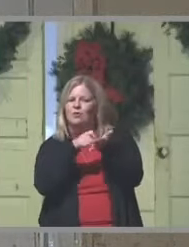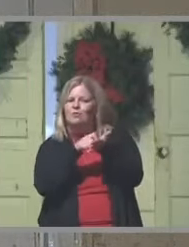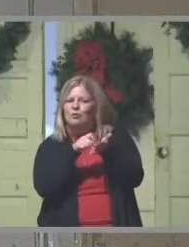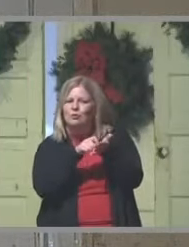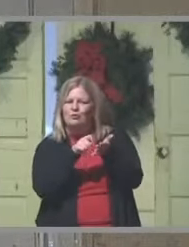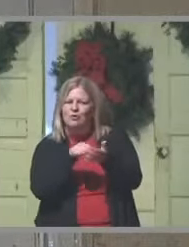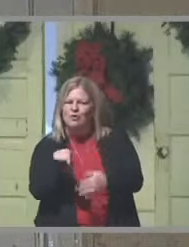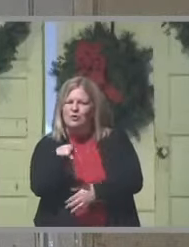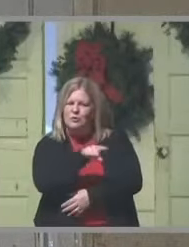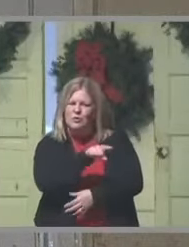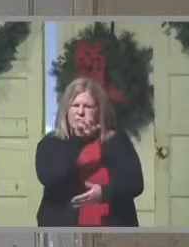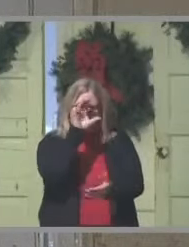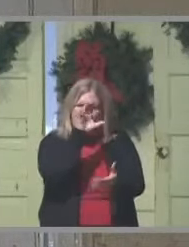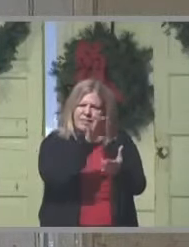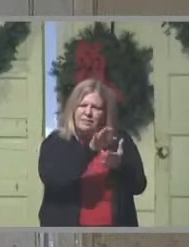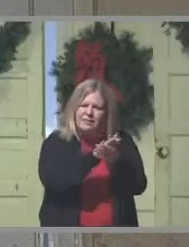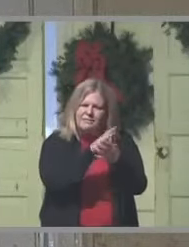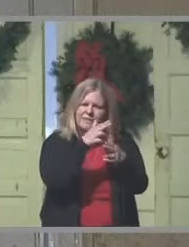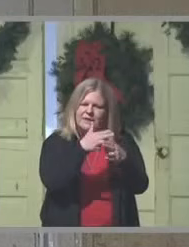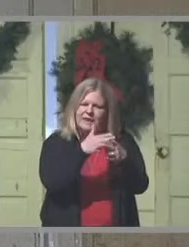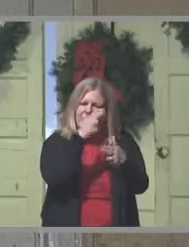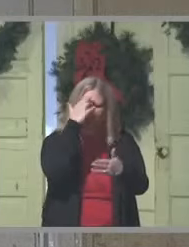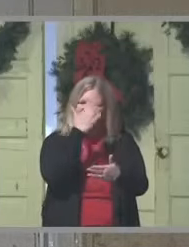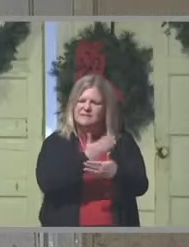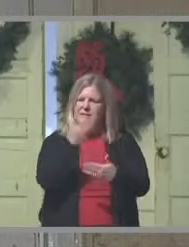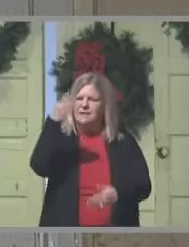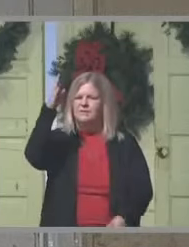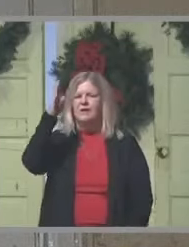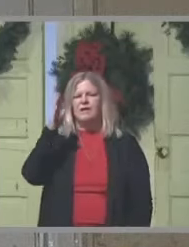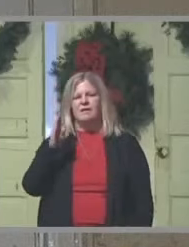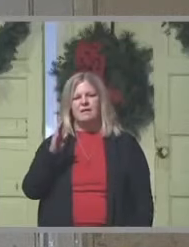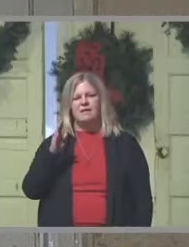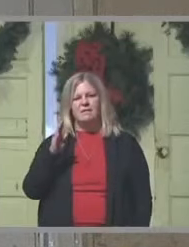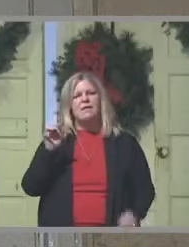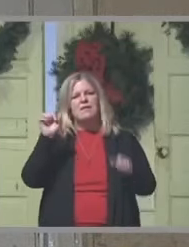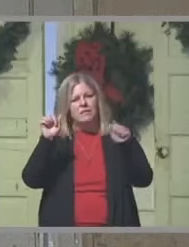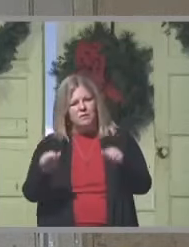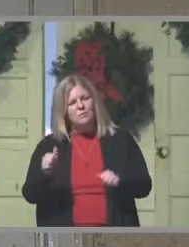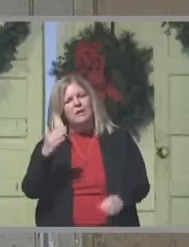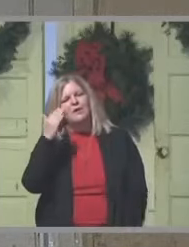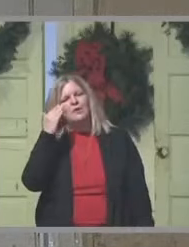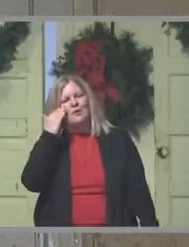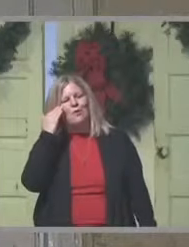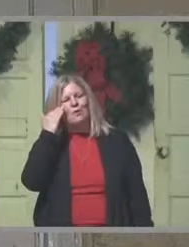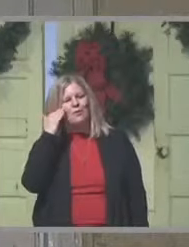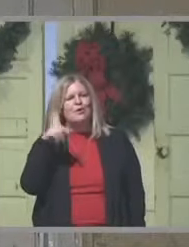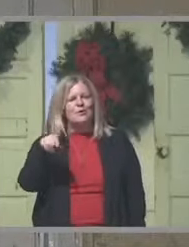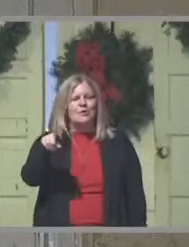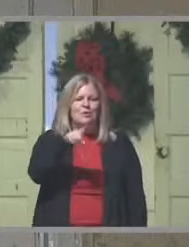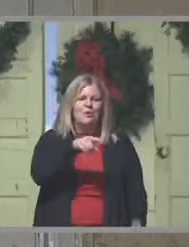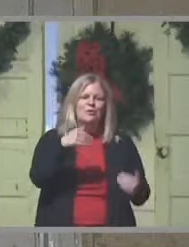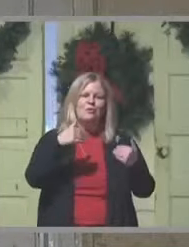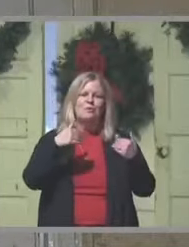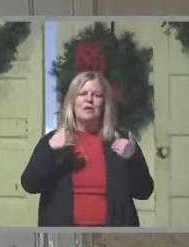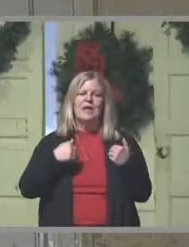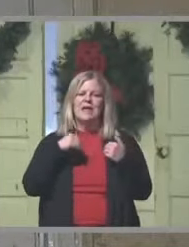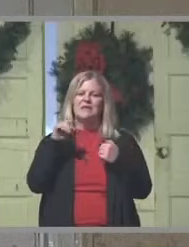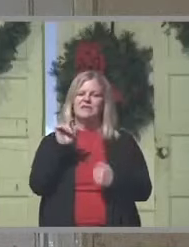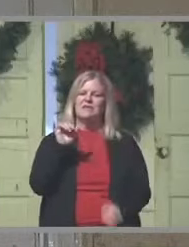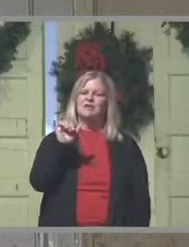you who believe in the name of the Son of God, that you may know that you have